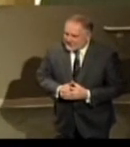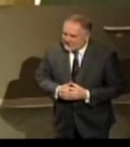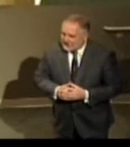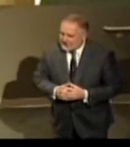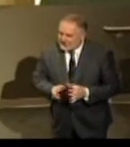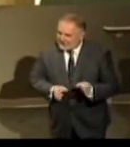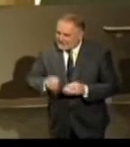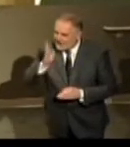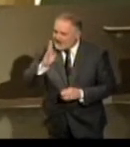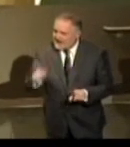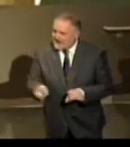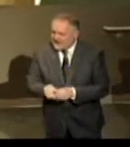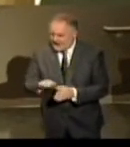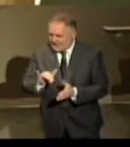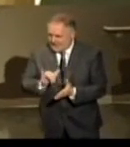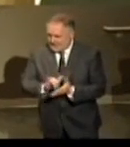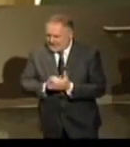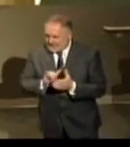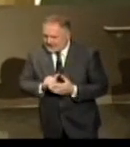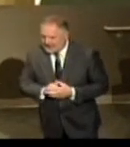If a God like that